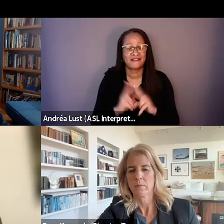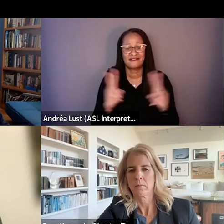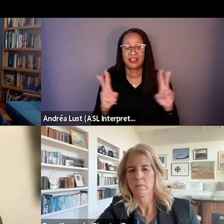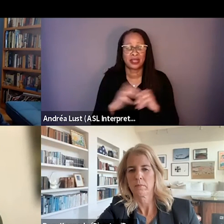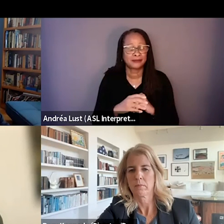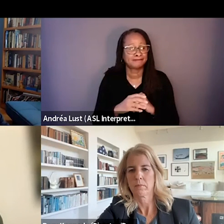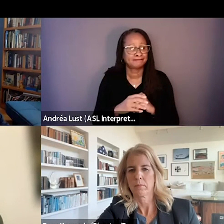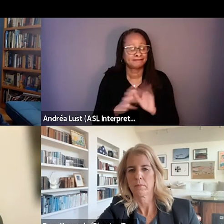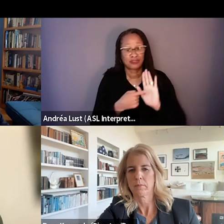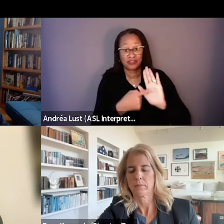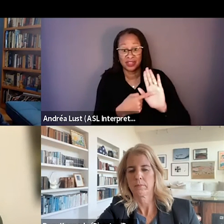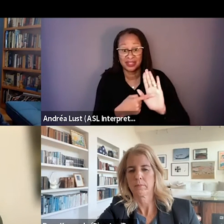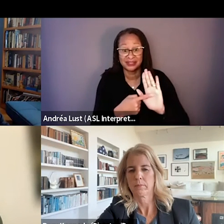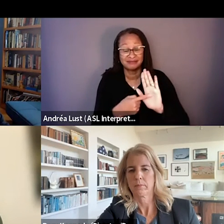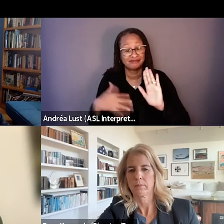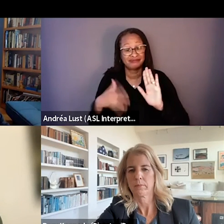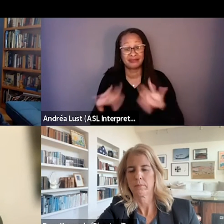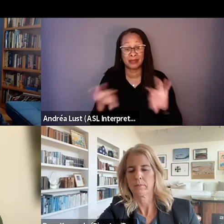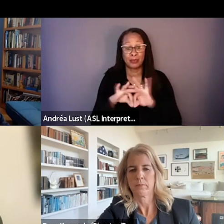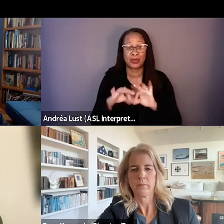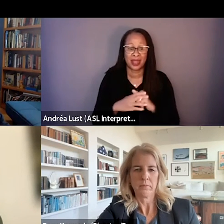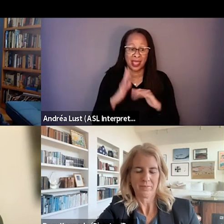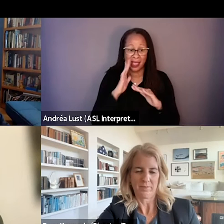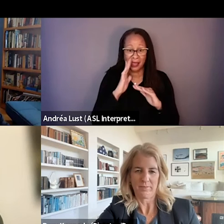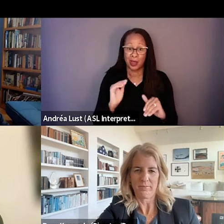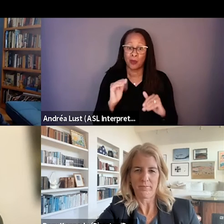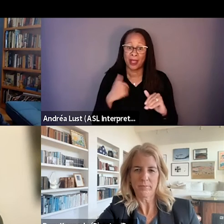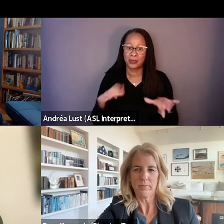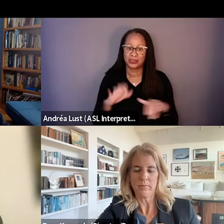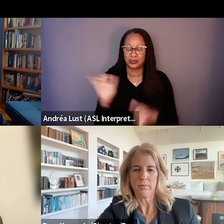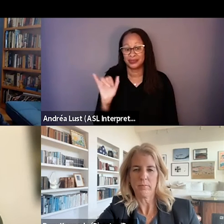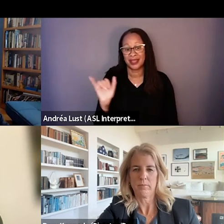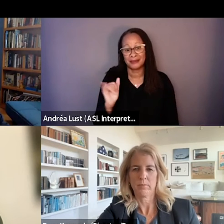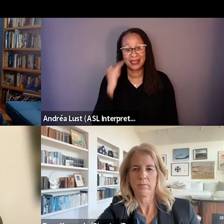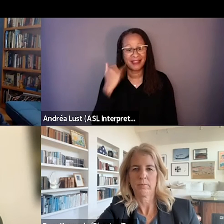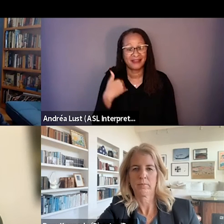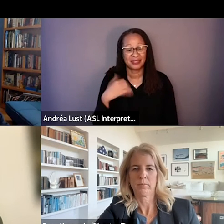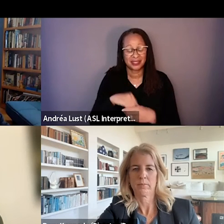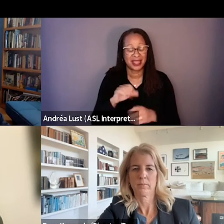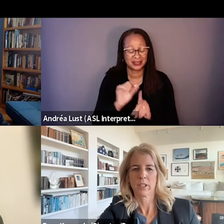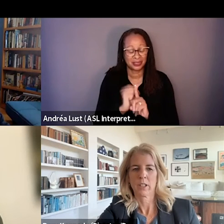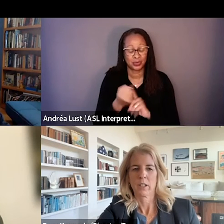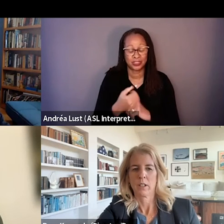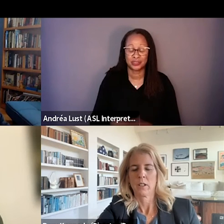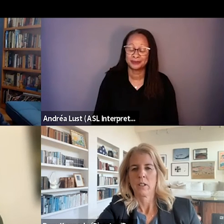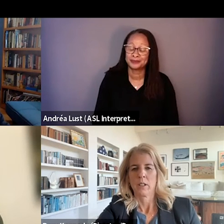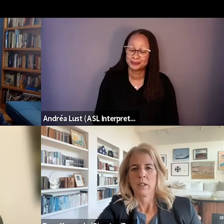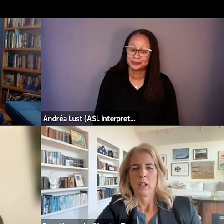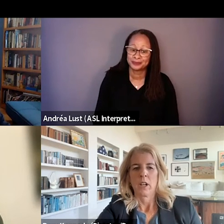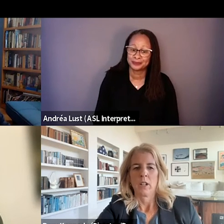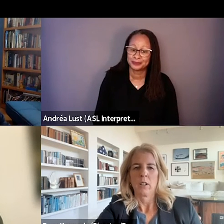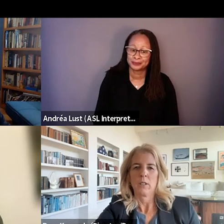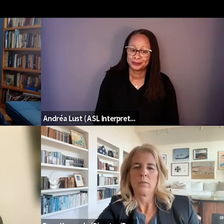And I hope that I would do some of the wonderful things that some of our characters did. Yeah, absolutely.